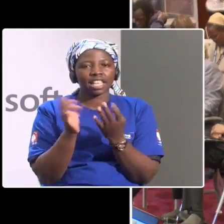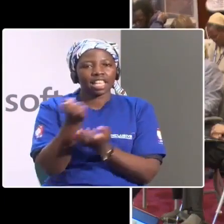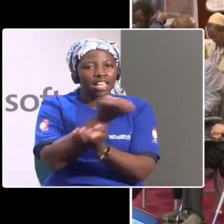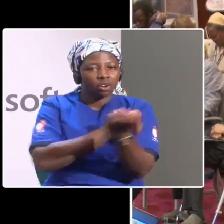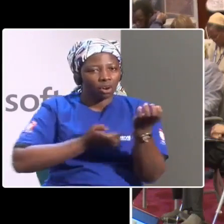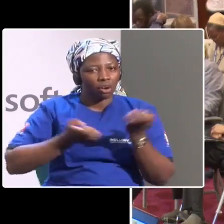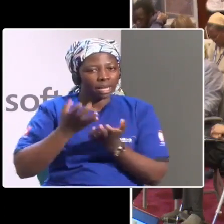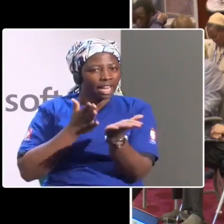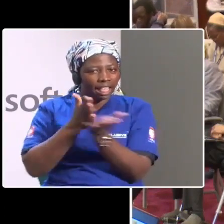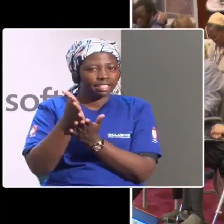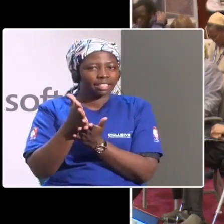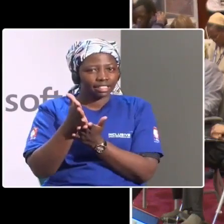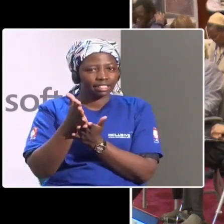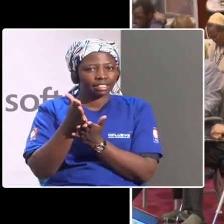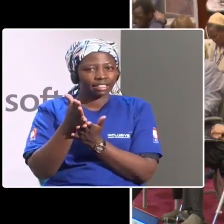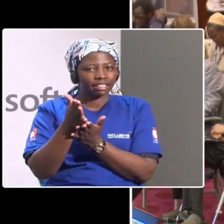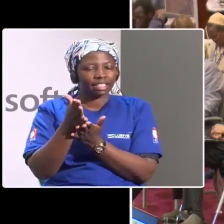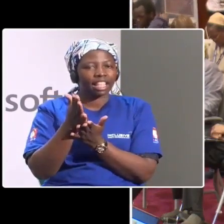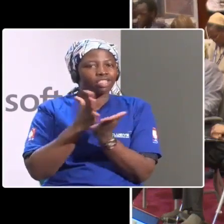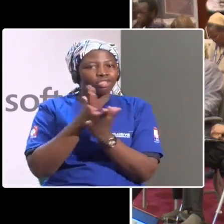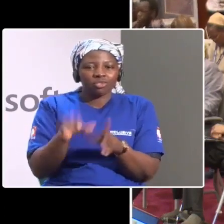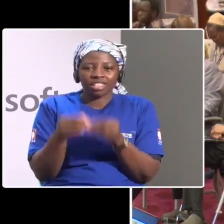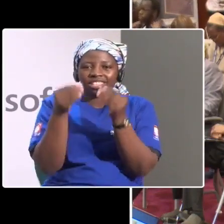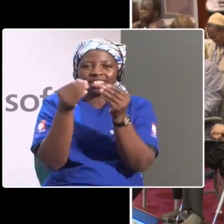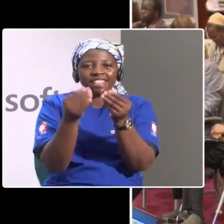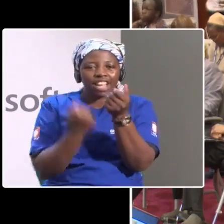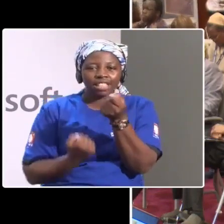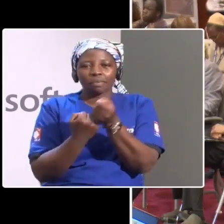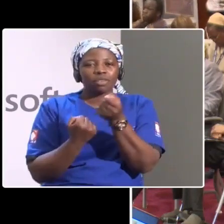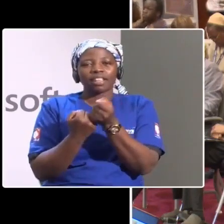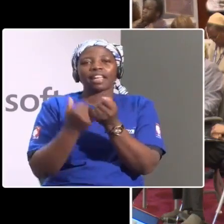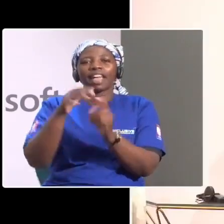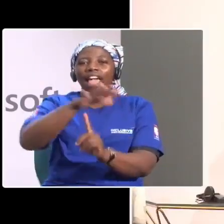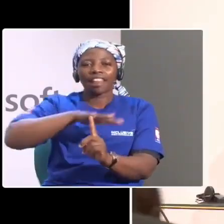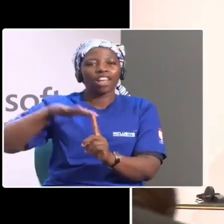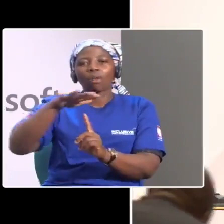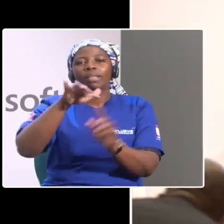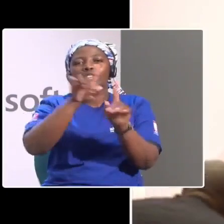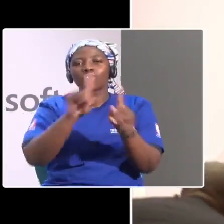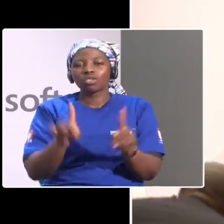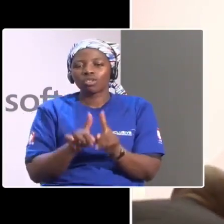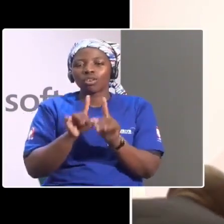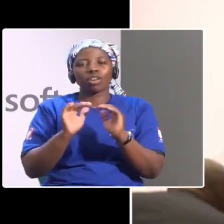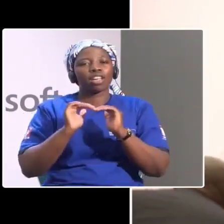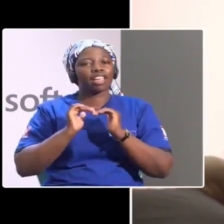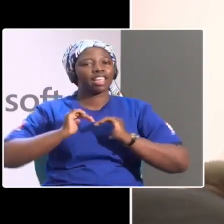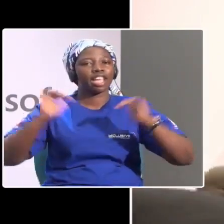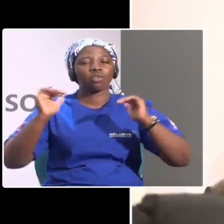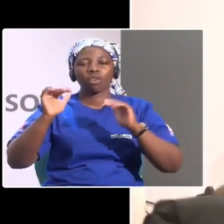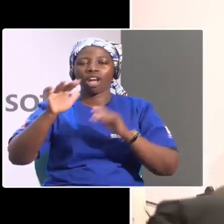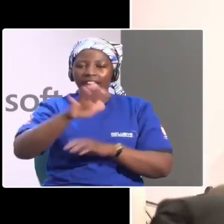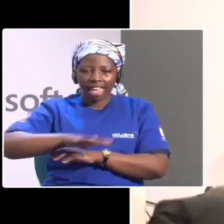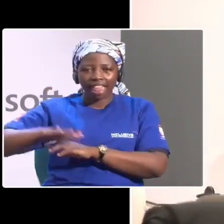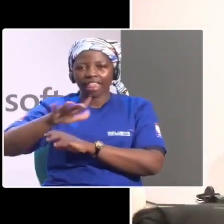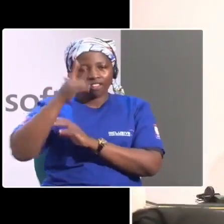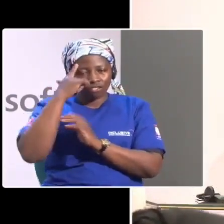economic rights, by providing an enabling environment and equal field for